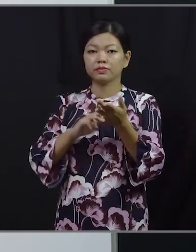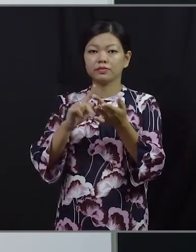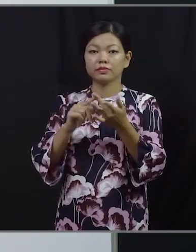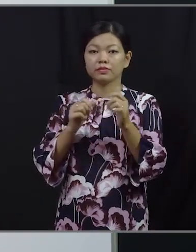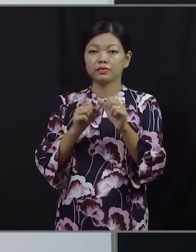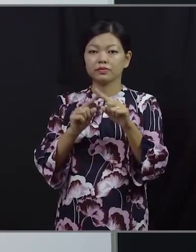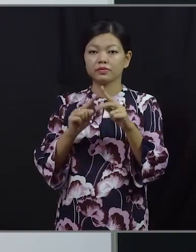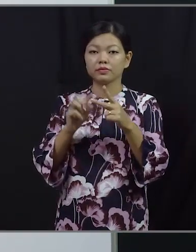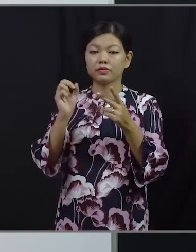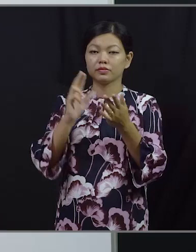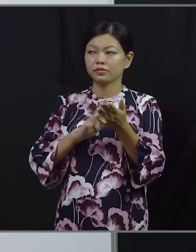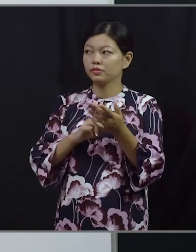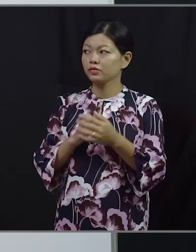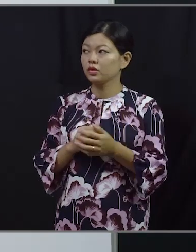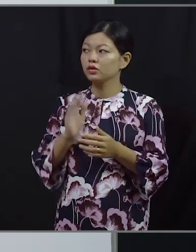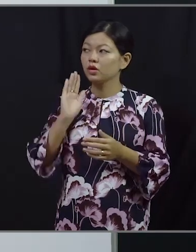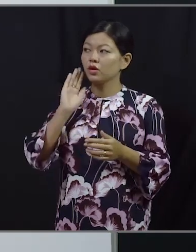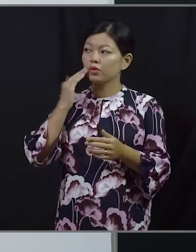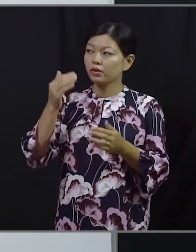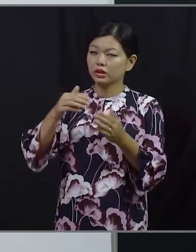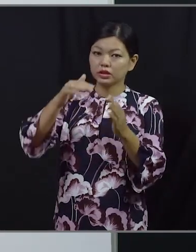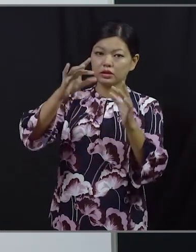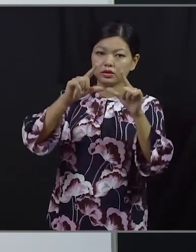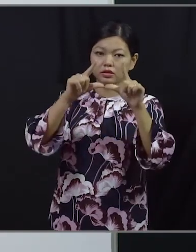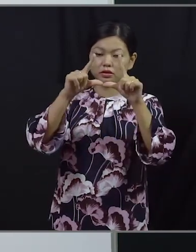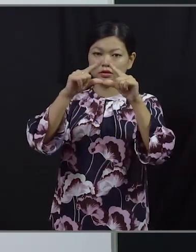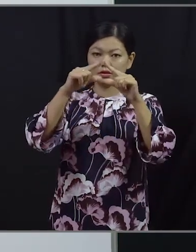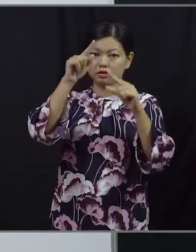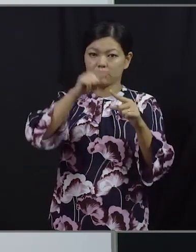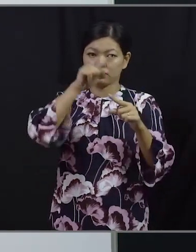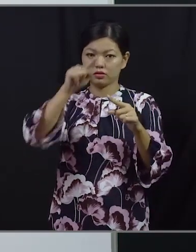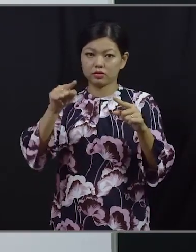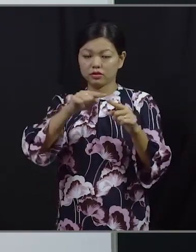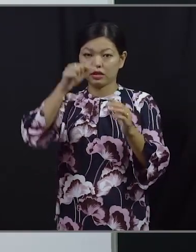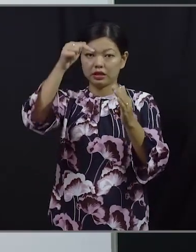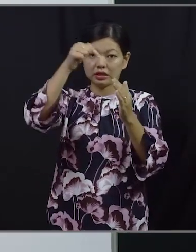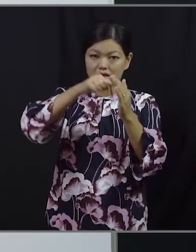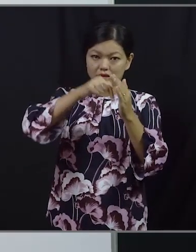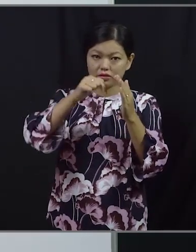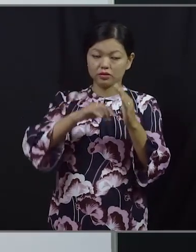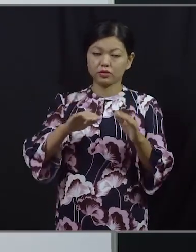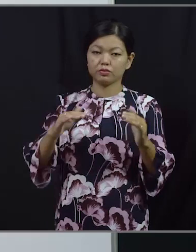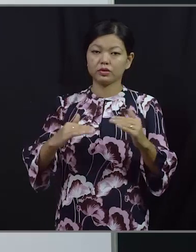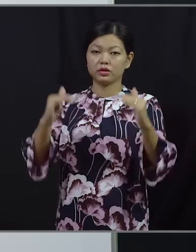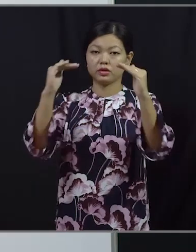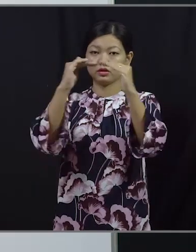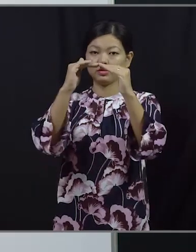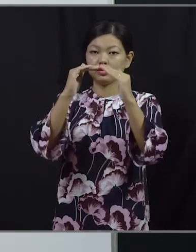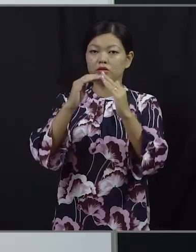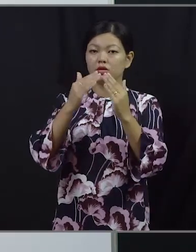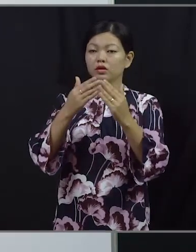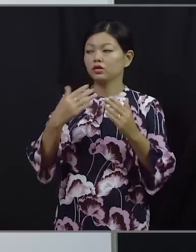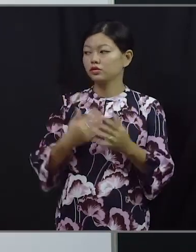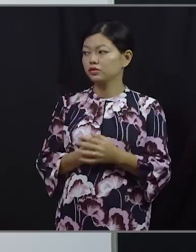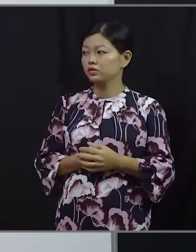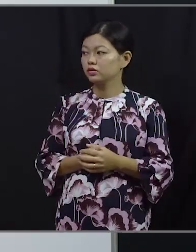prism must be parallel to the base of the prism. So at this condition, our deviation will be minimum. So what is the notation for minimum deviation?